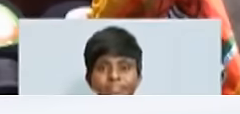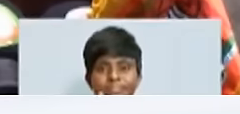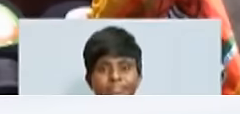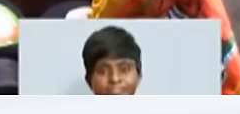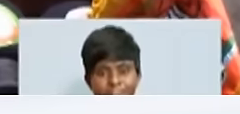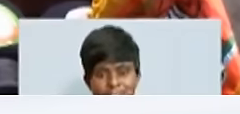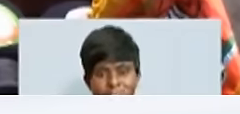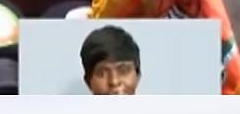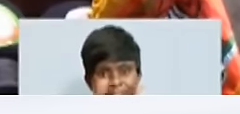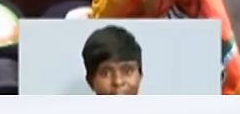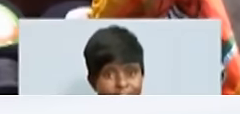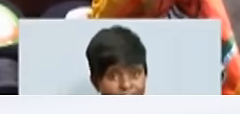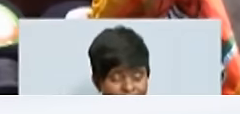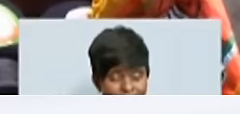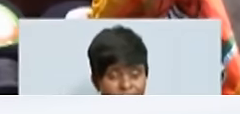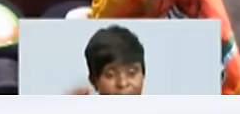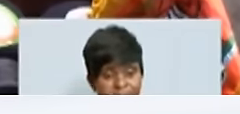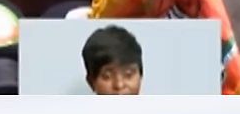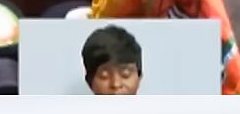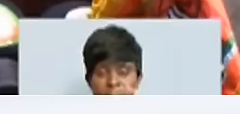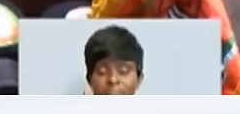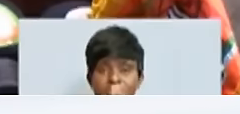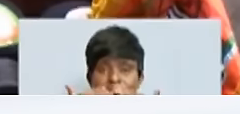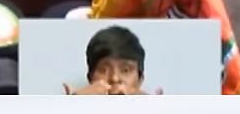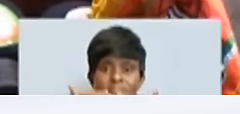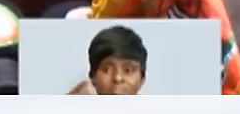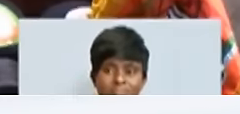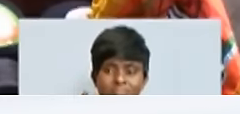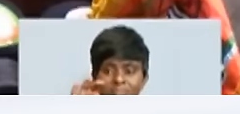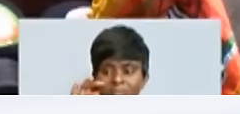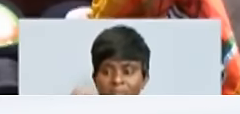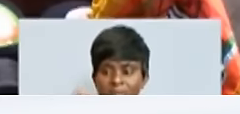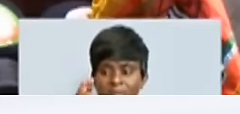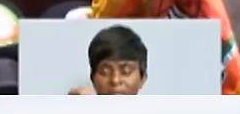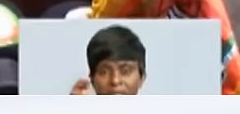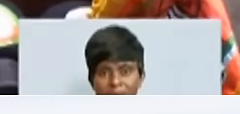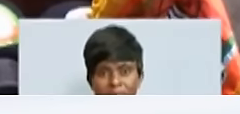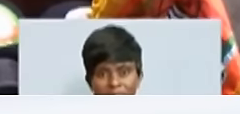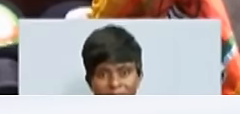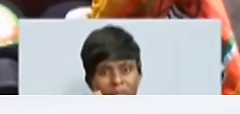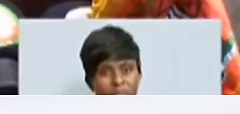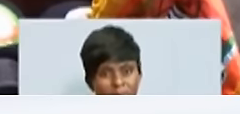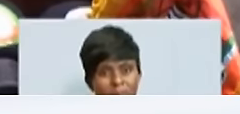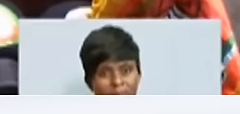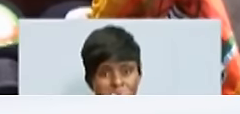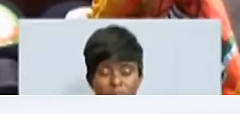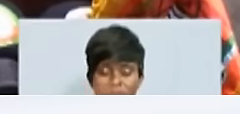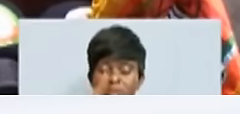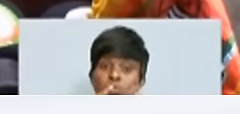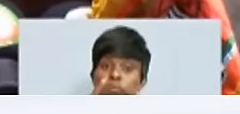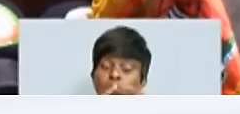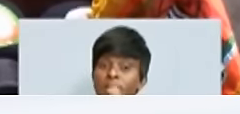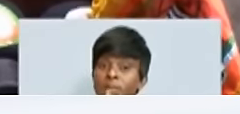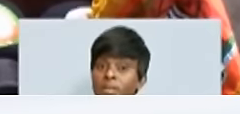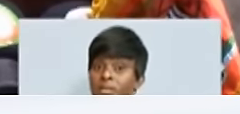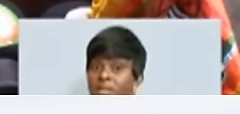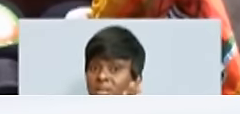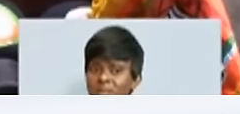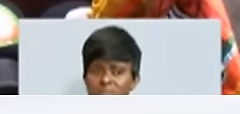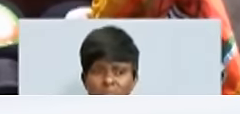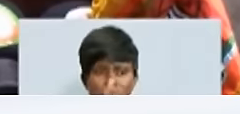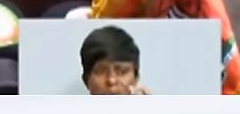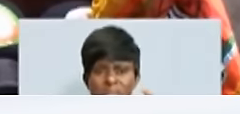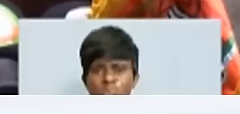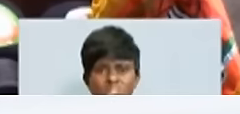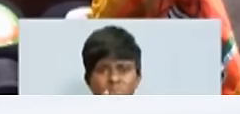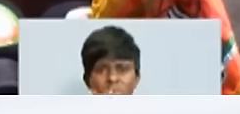leaders and the church, appreciate how carbon markets operate. Today, if you talk about carbon markets, people say, what is he talking